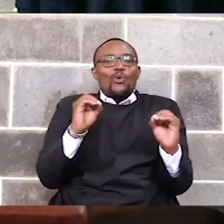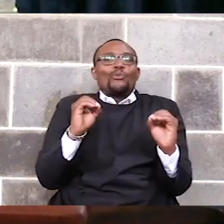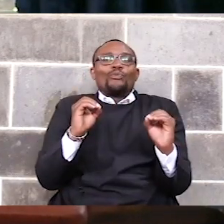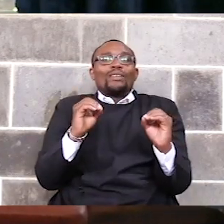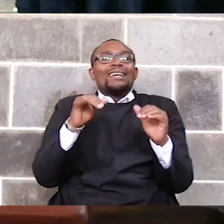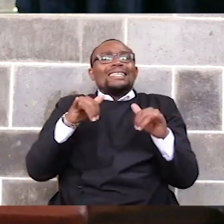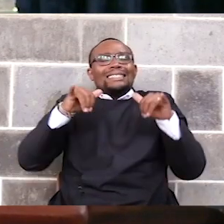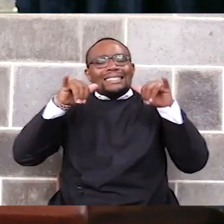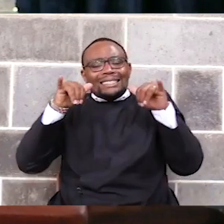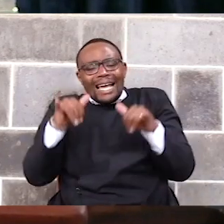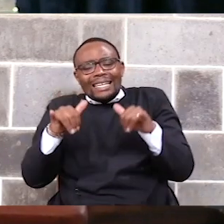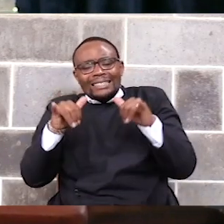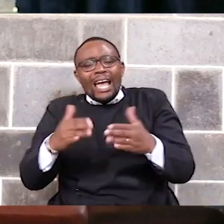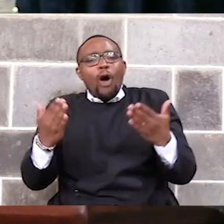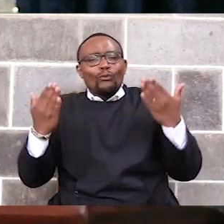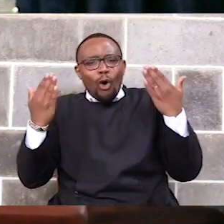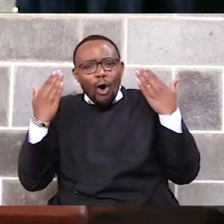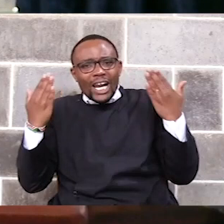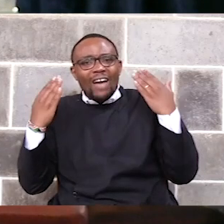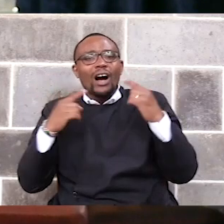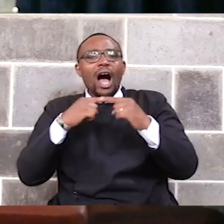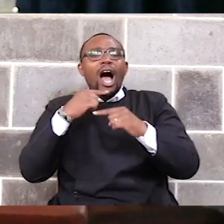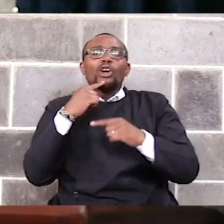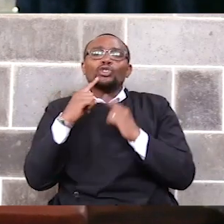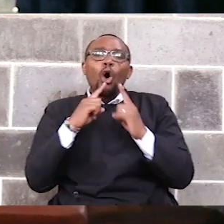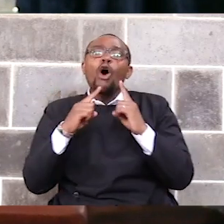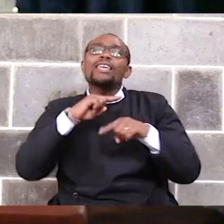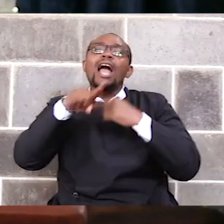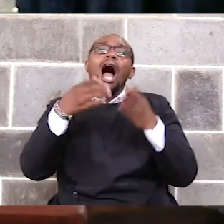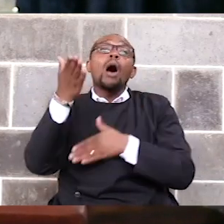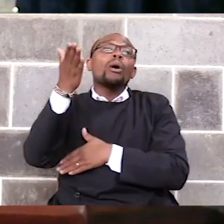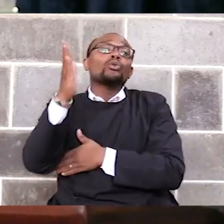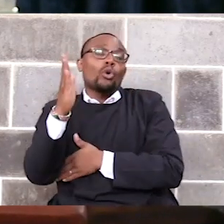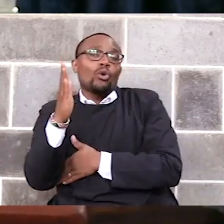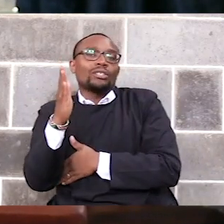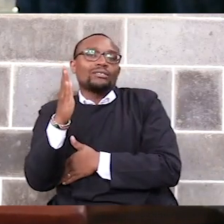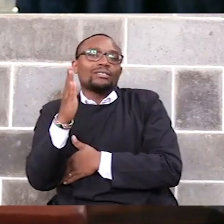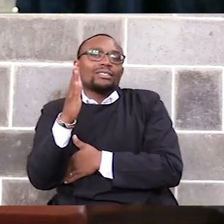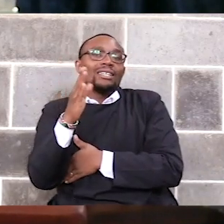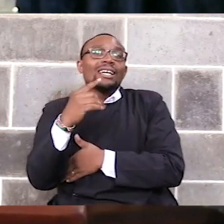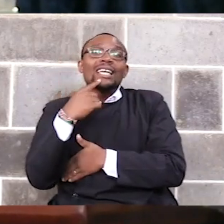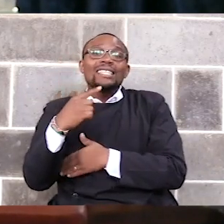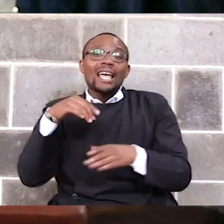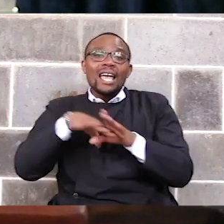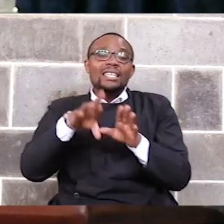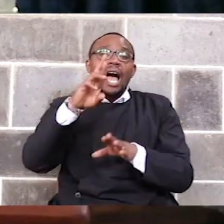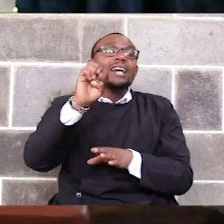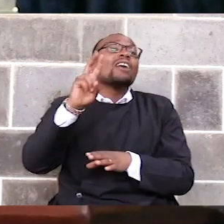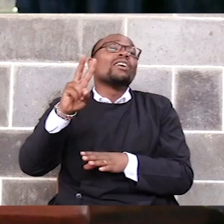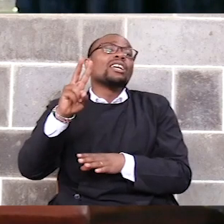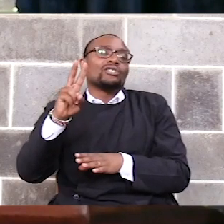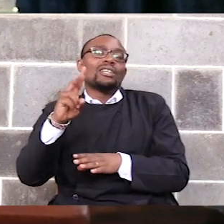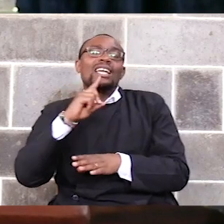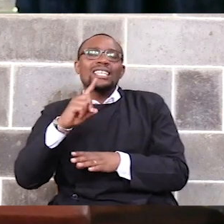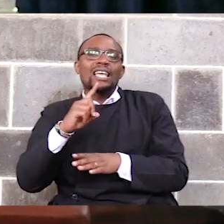unto death, as he writes in Revelation chapter 12, verses 11, that they have conquered him by the blood of the Lamb and by the word of